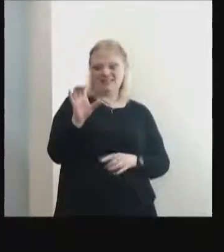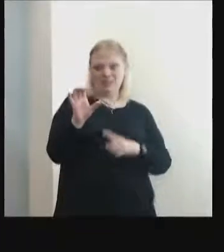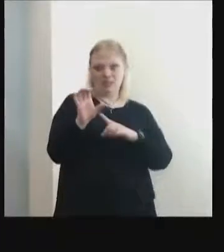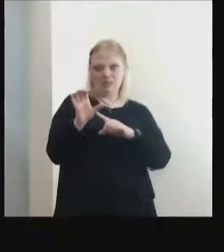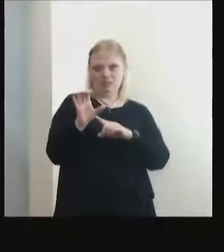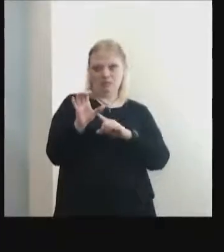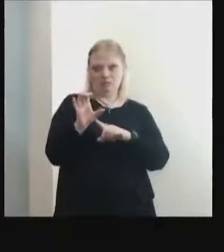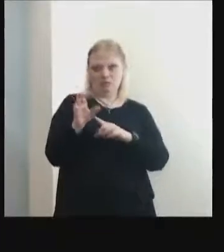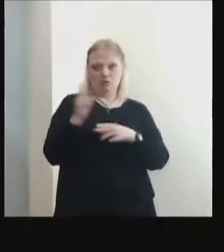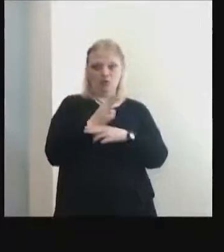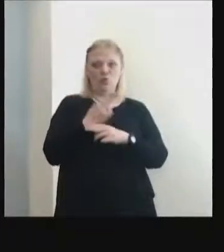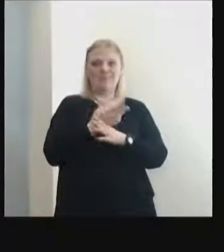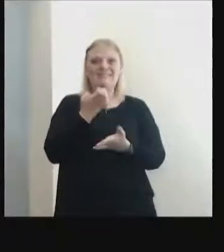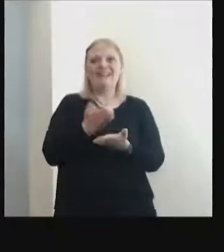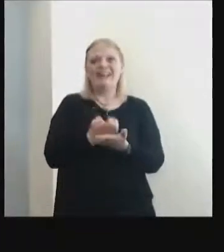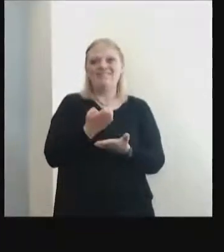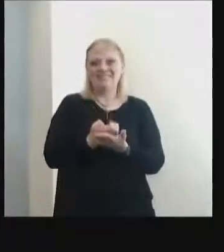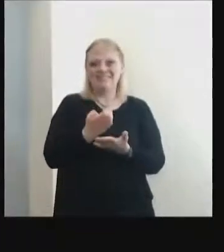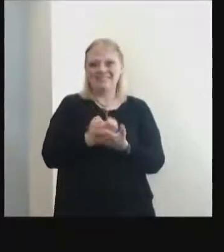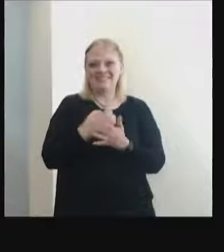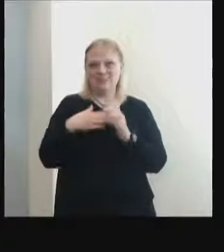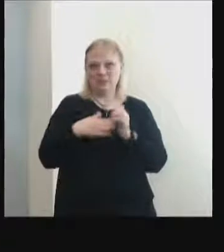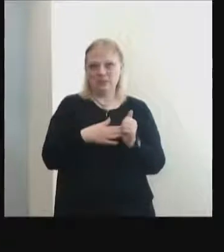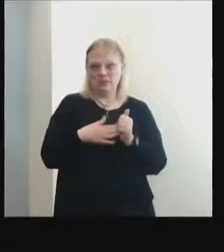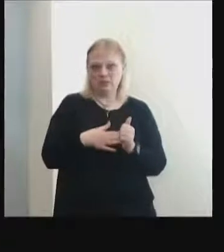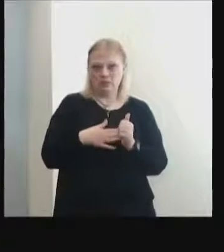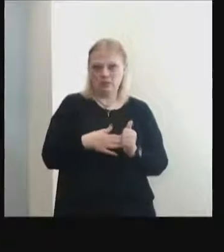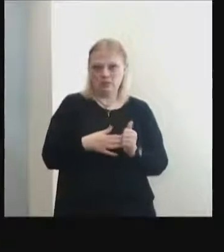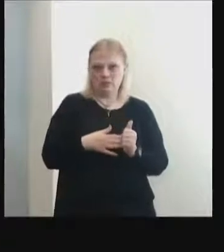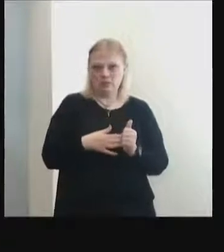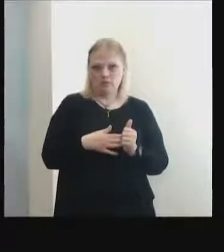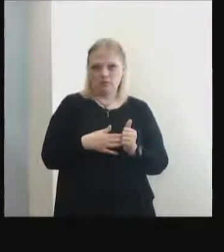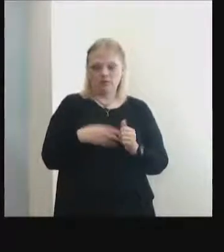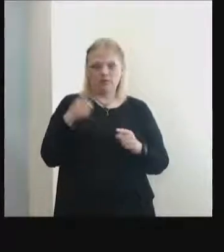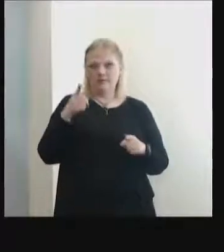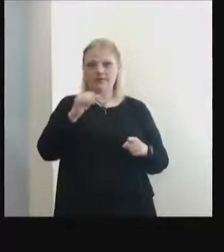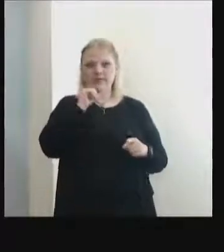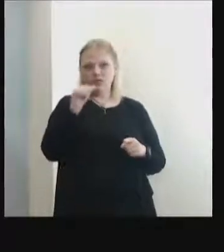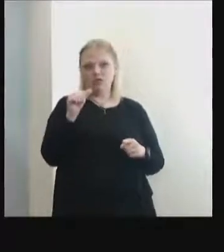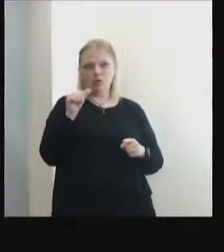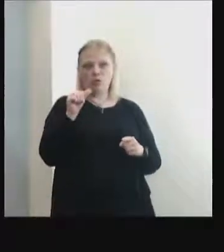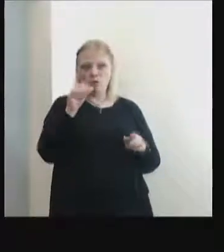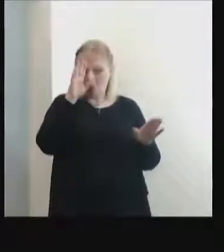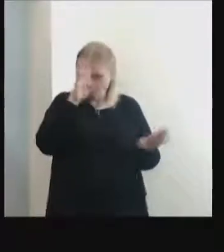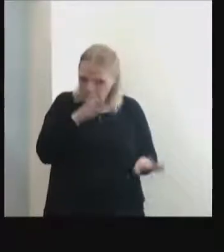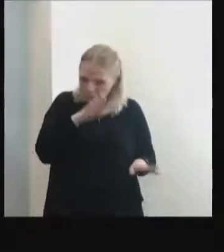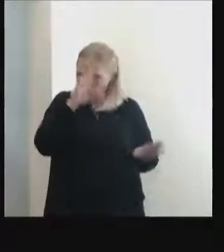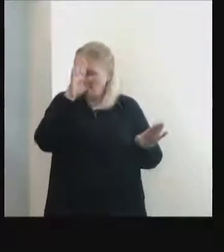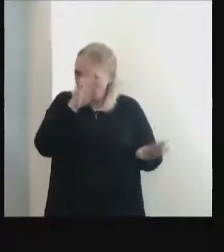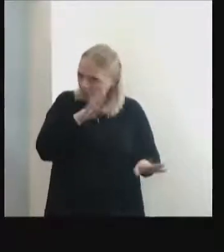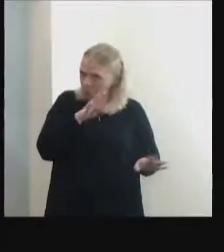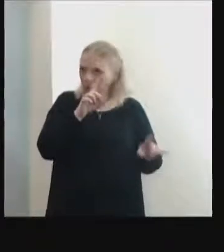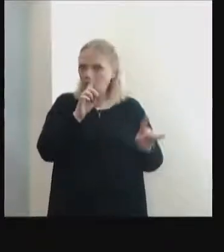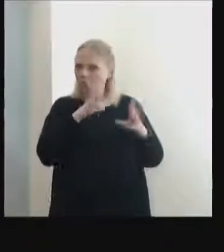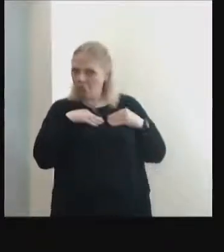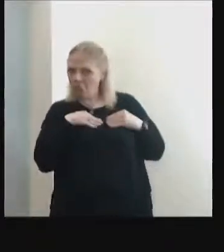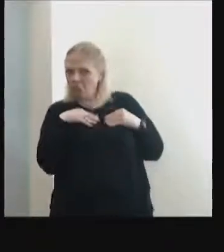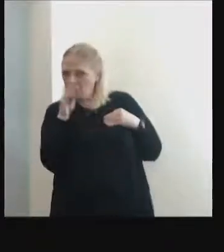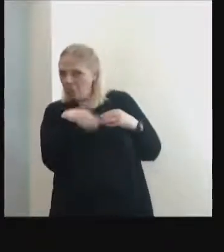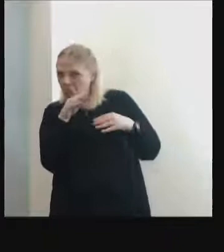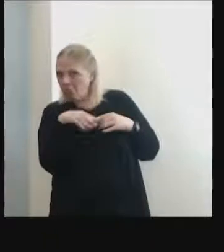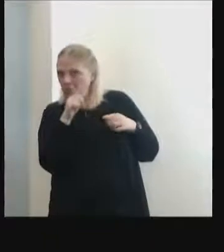using evidence-based guidelines. They don't cower to those special interest groups, especially right now in